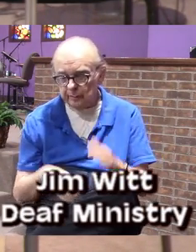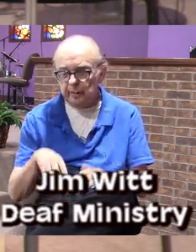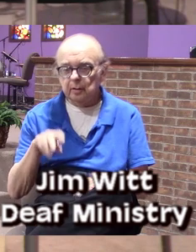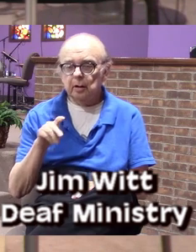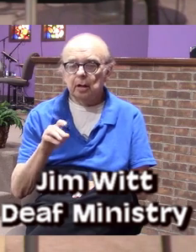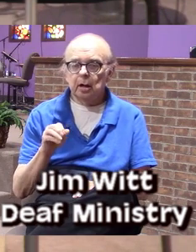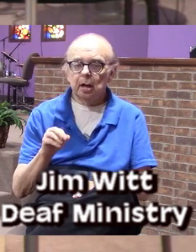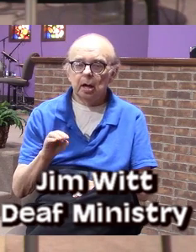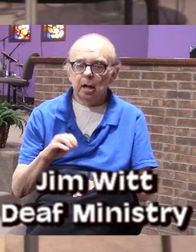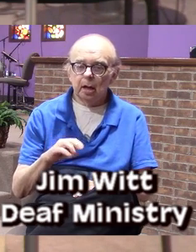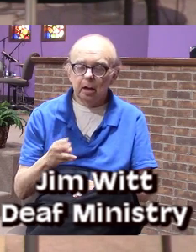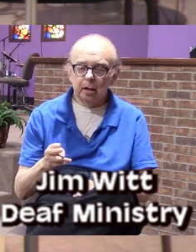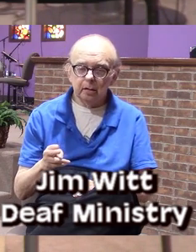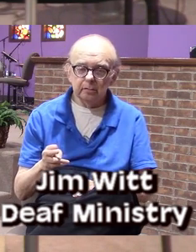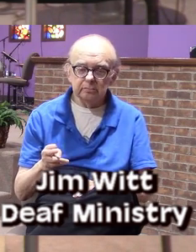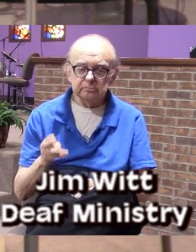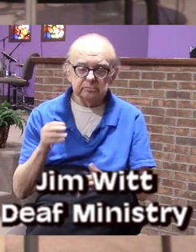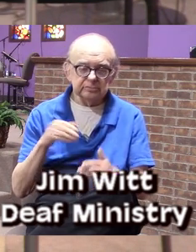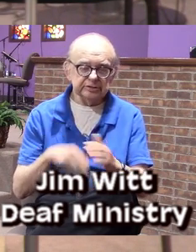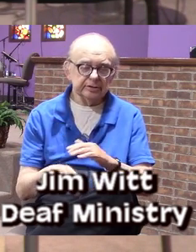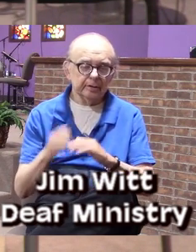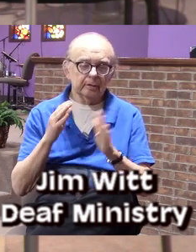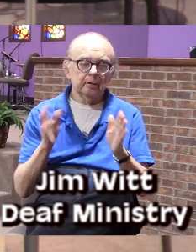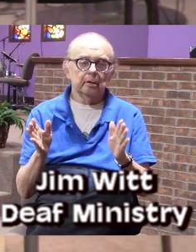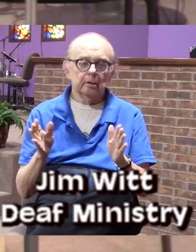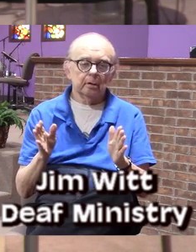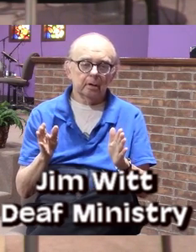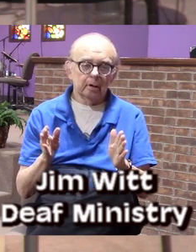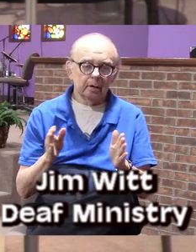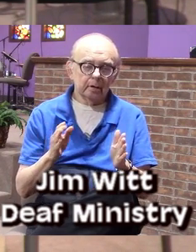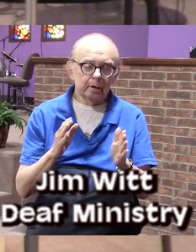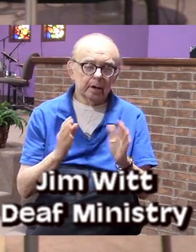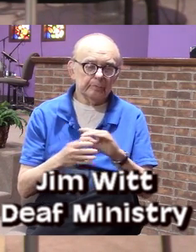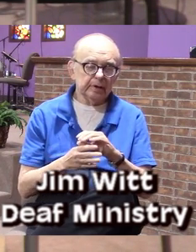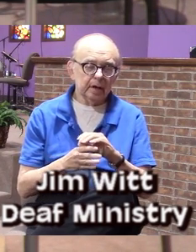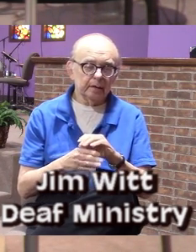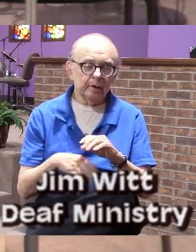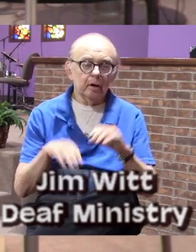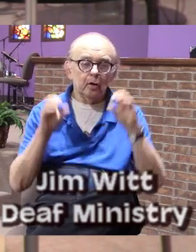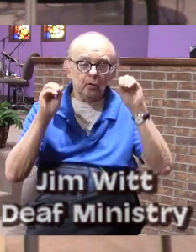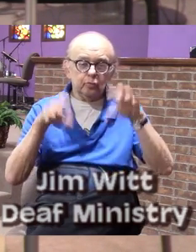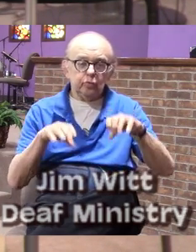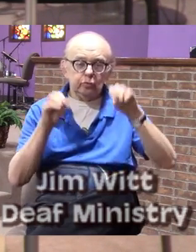and into the air, it became a monsoon.